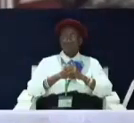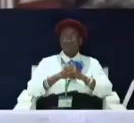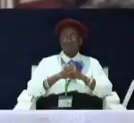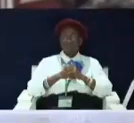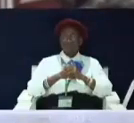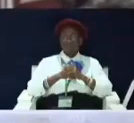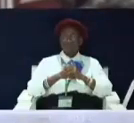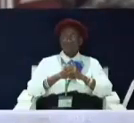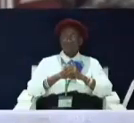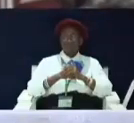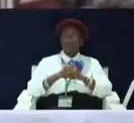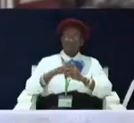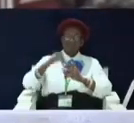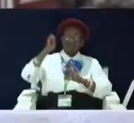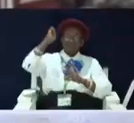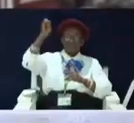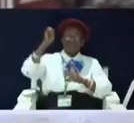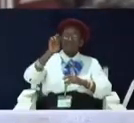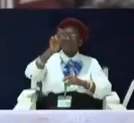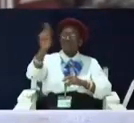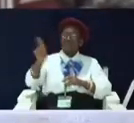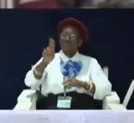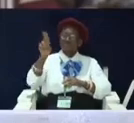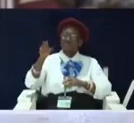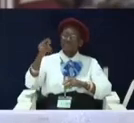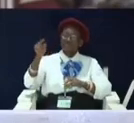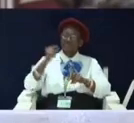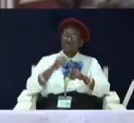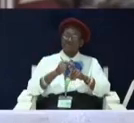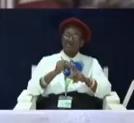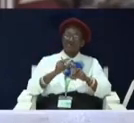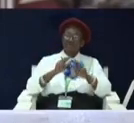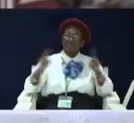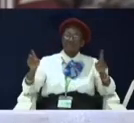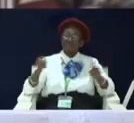He used the word very serious.